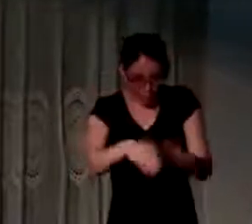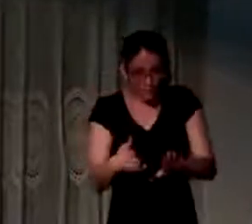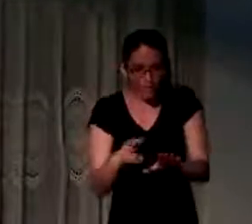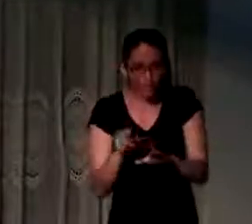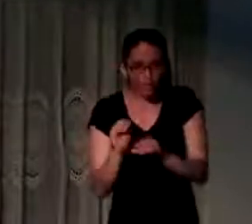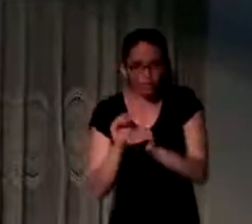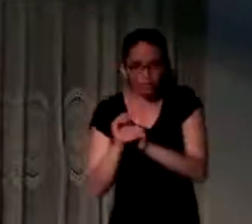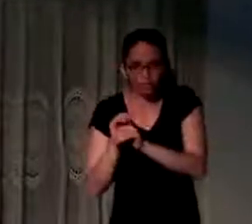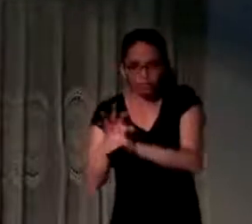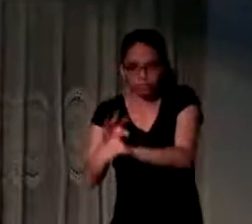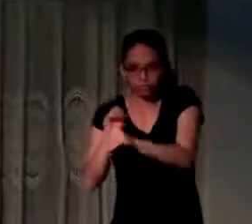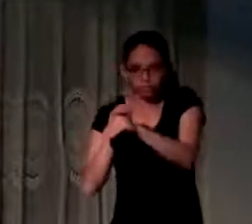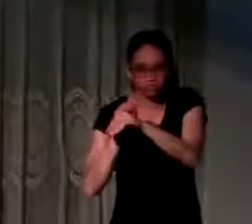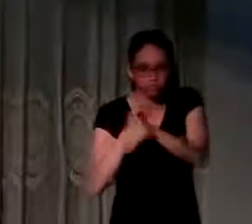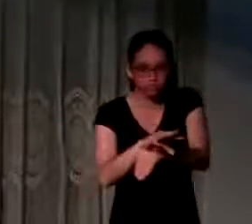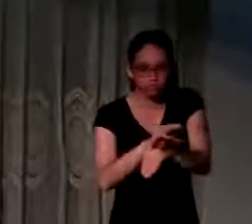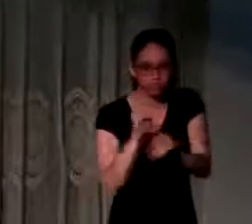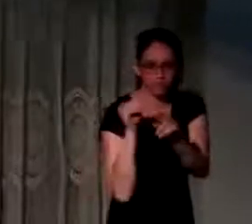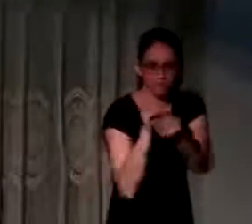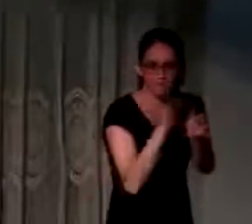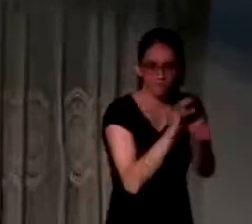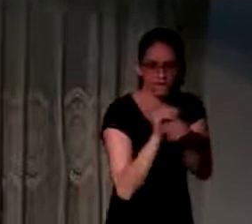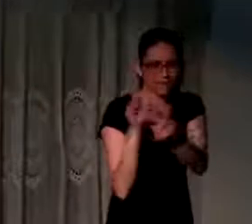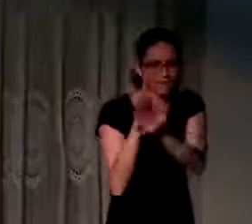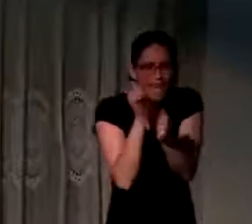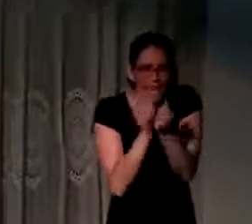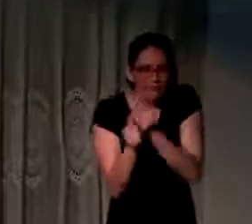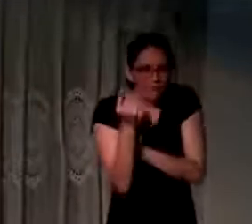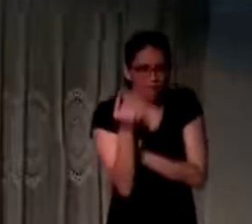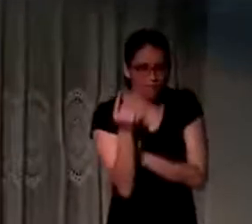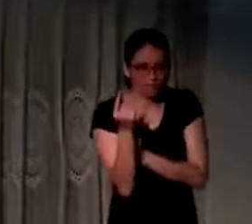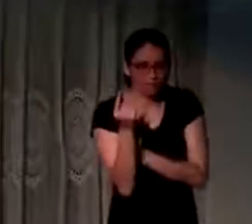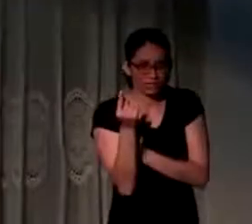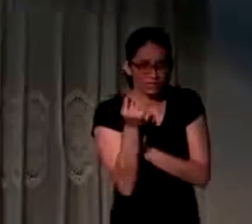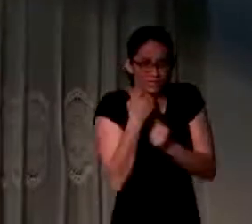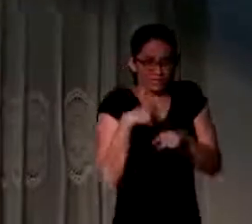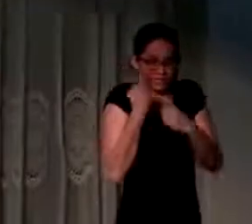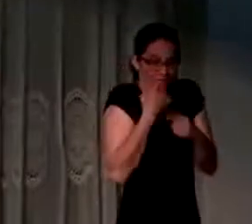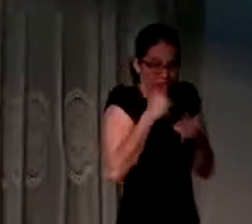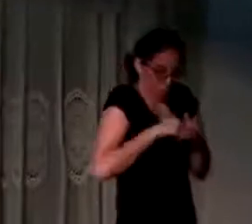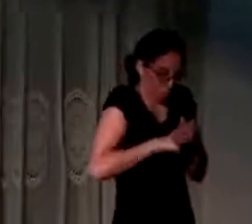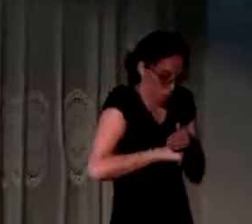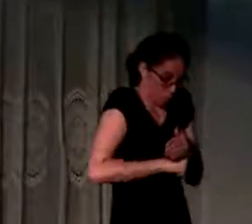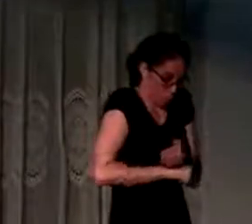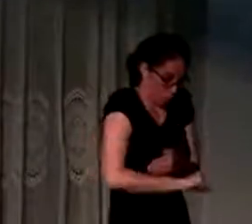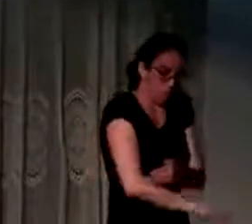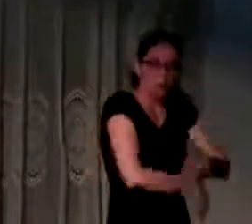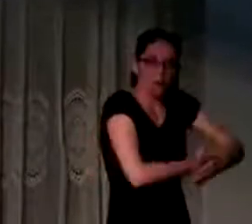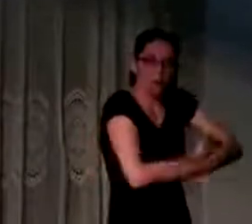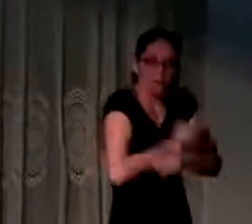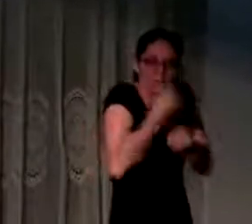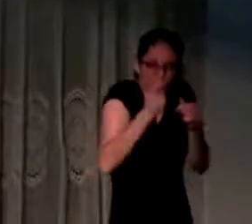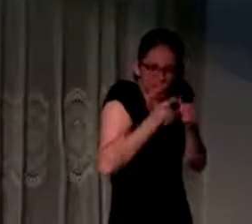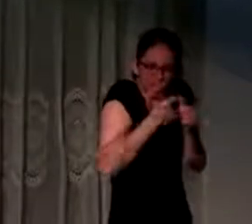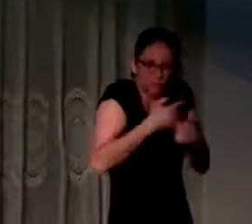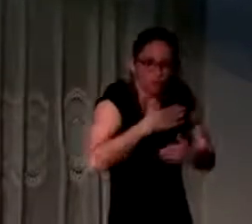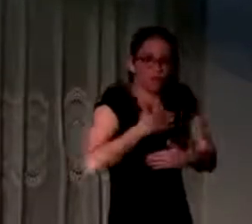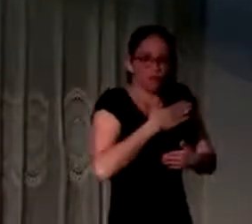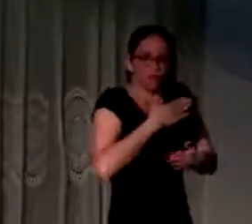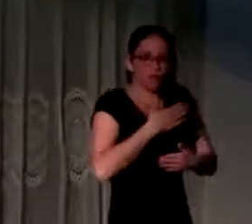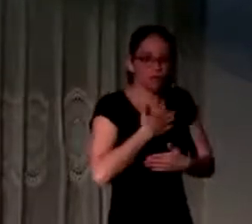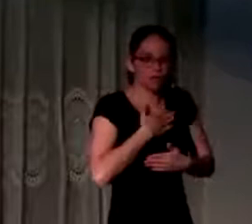you know. Since the day you took your first breath and that nurse cared for you.